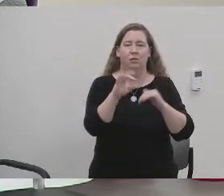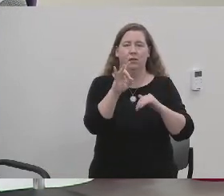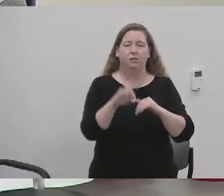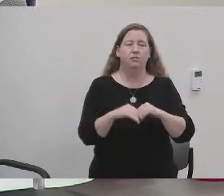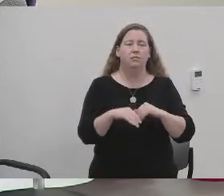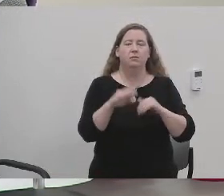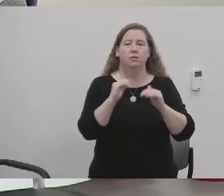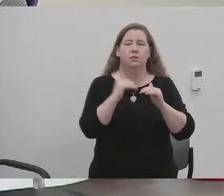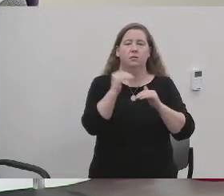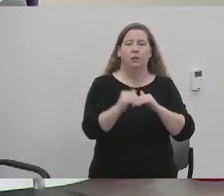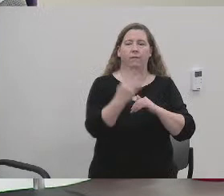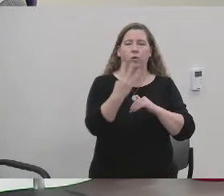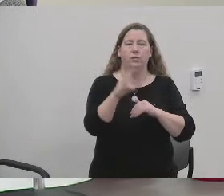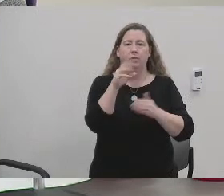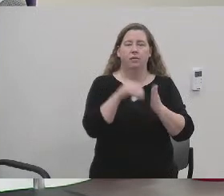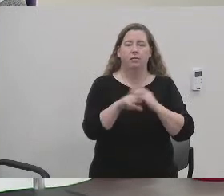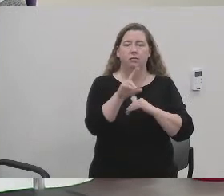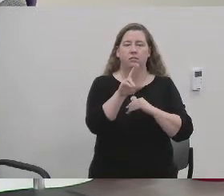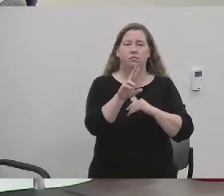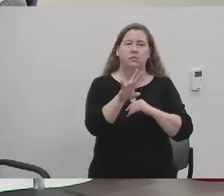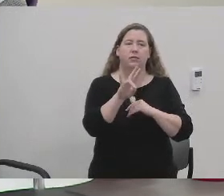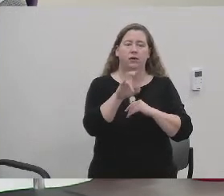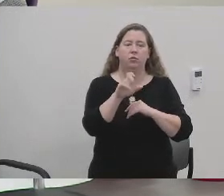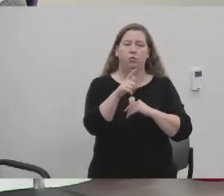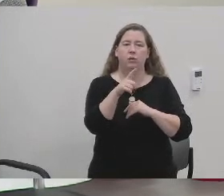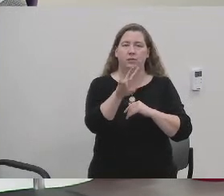4, 6,727.